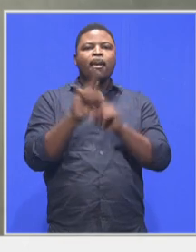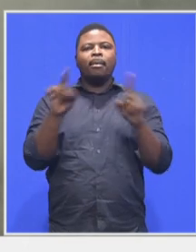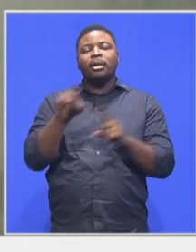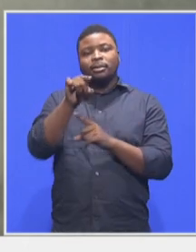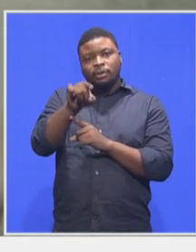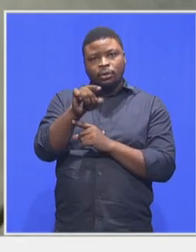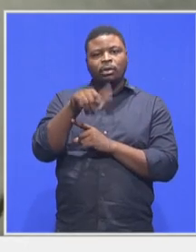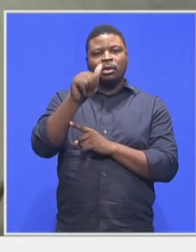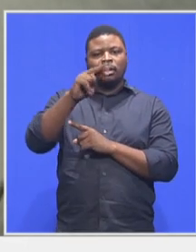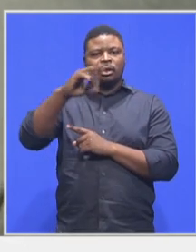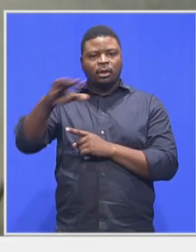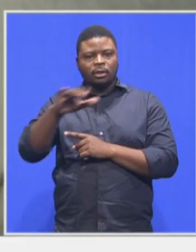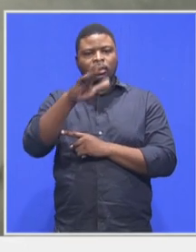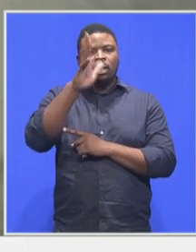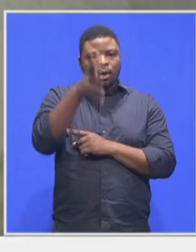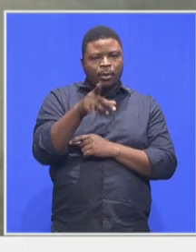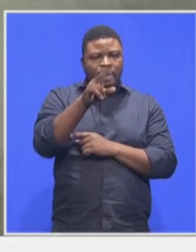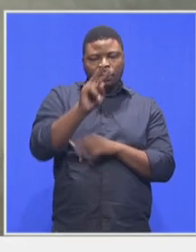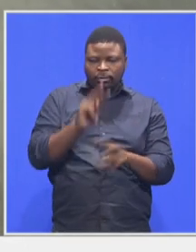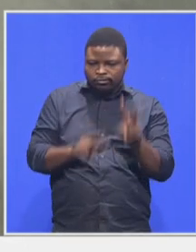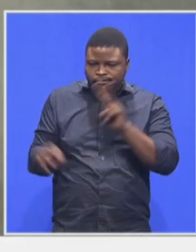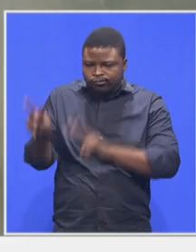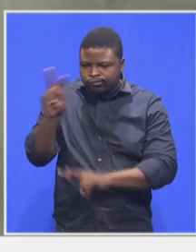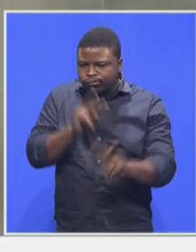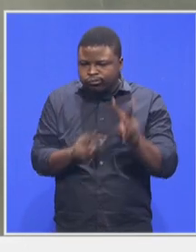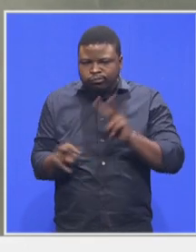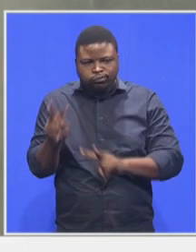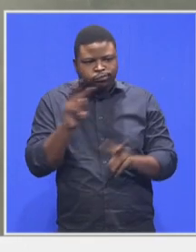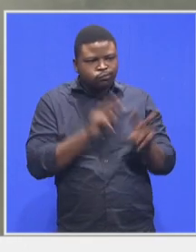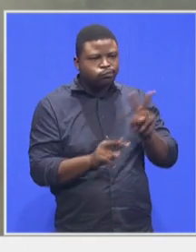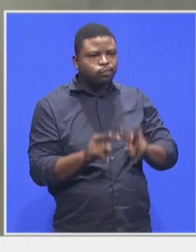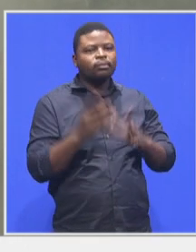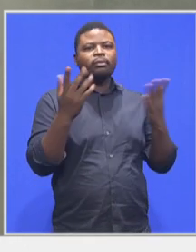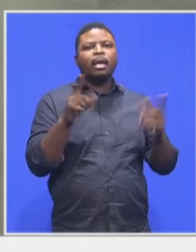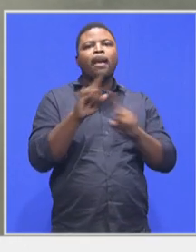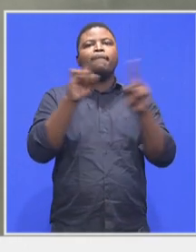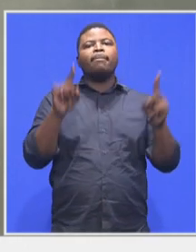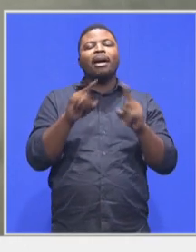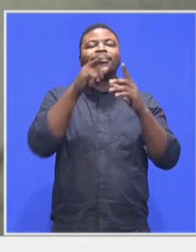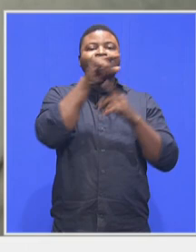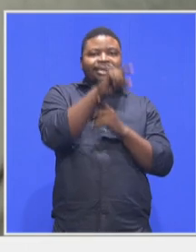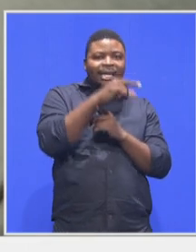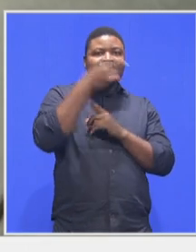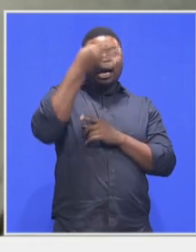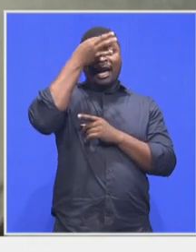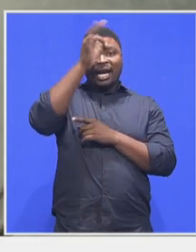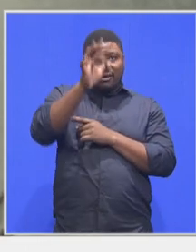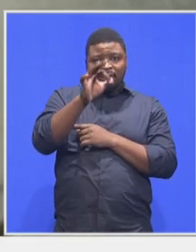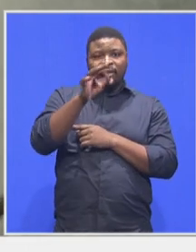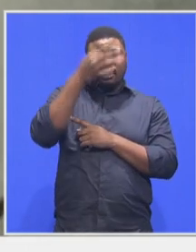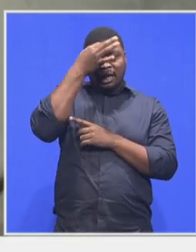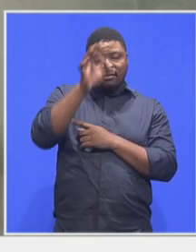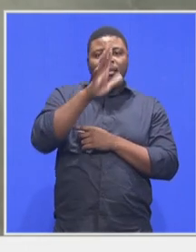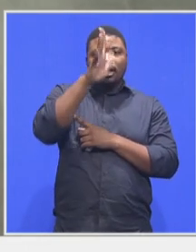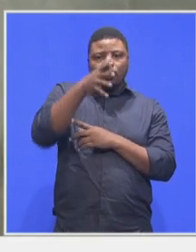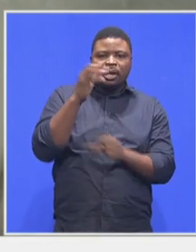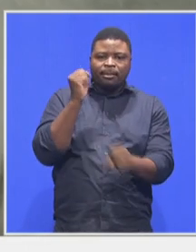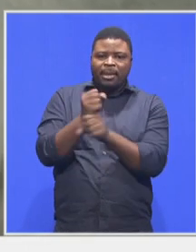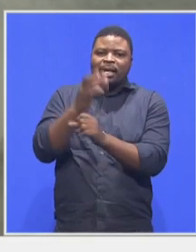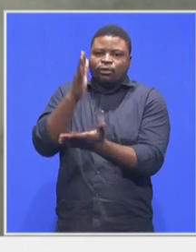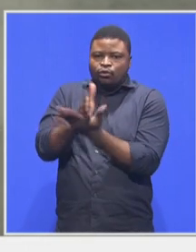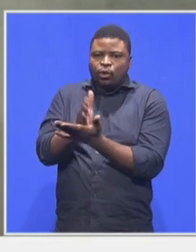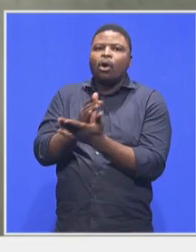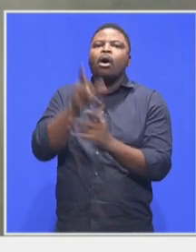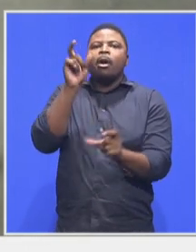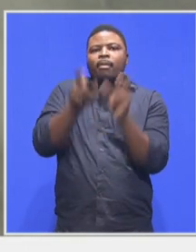oversight over the appropriations. How can the government be able to ensure that, one, it's not going to be the usual suspects